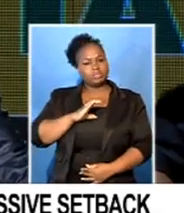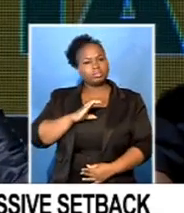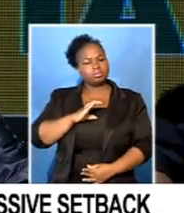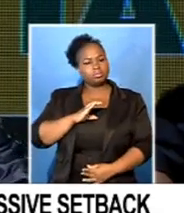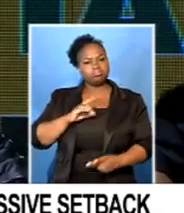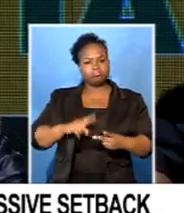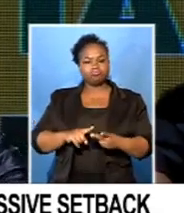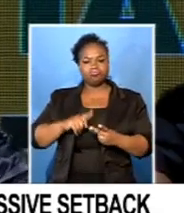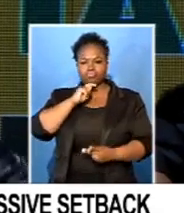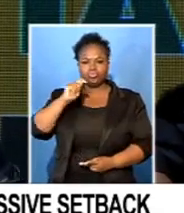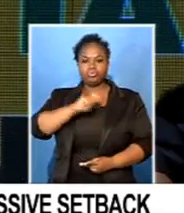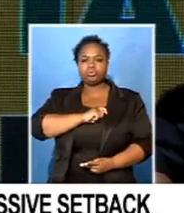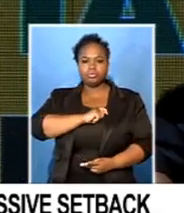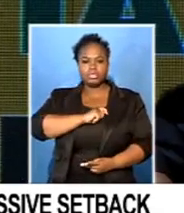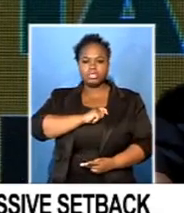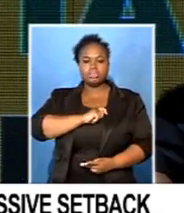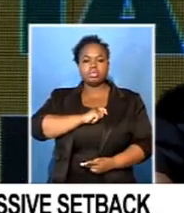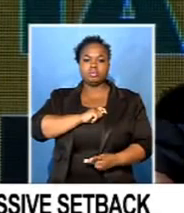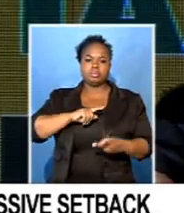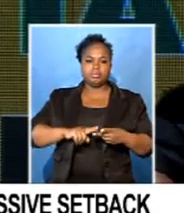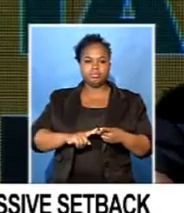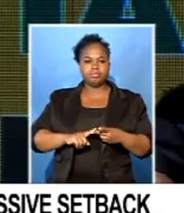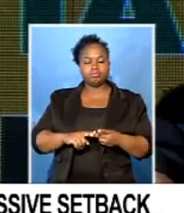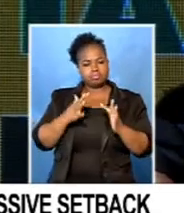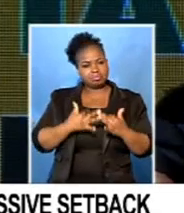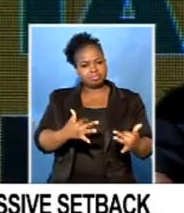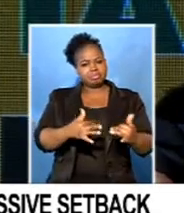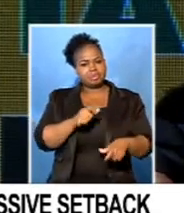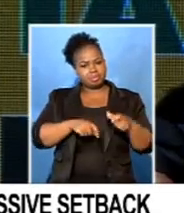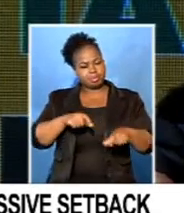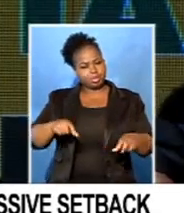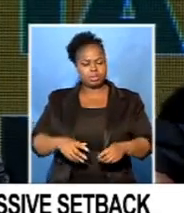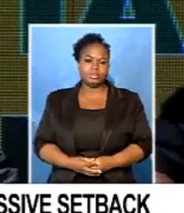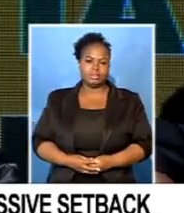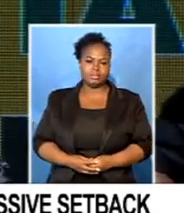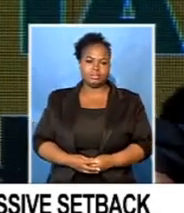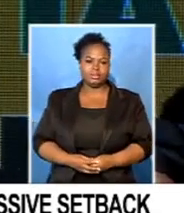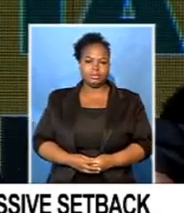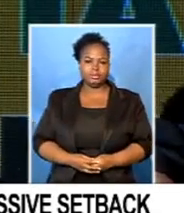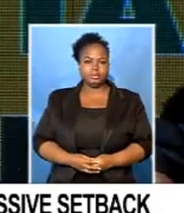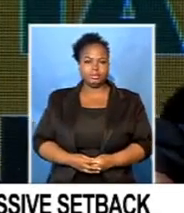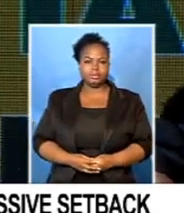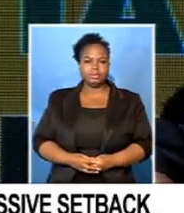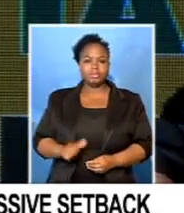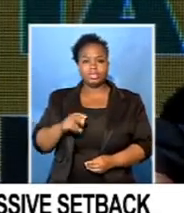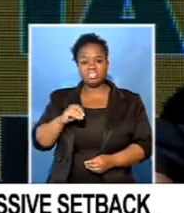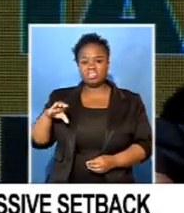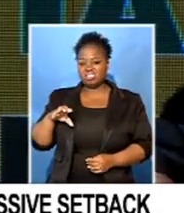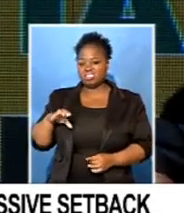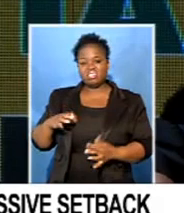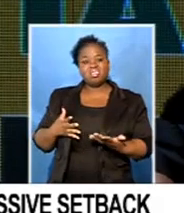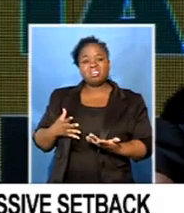trust among the masses of our people. The ANC produced Oliver